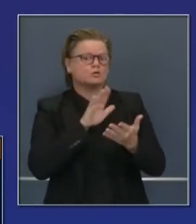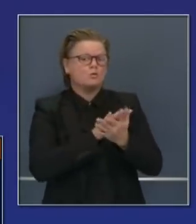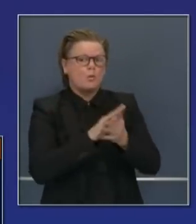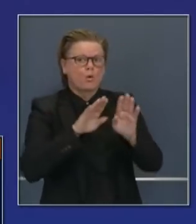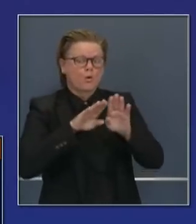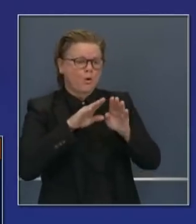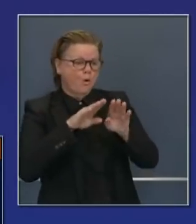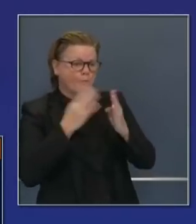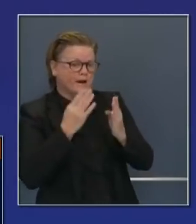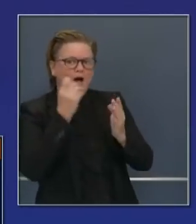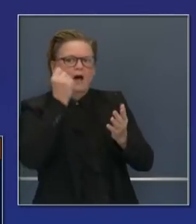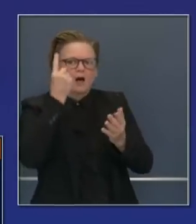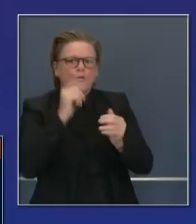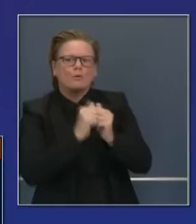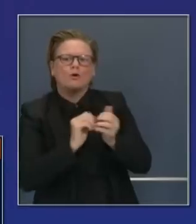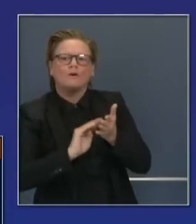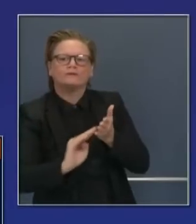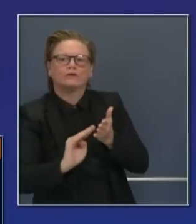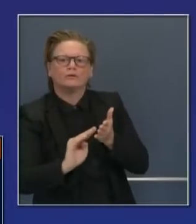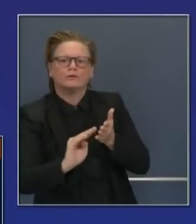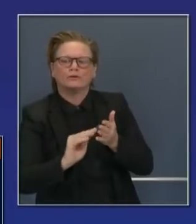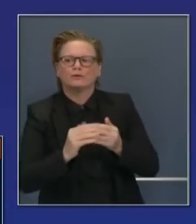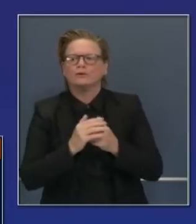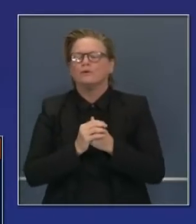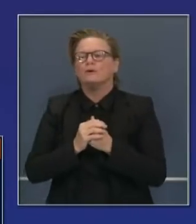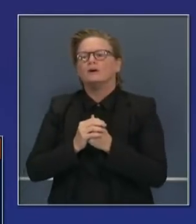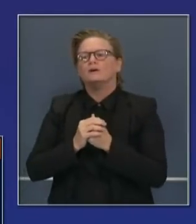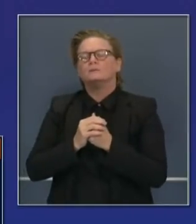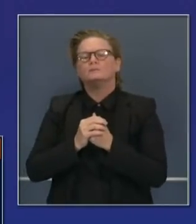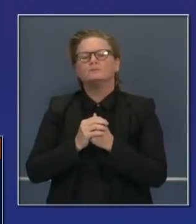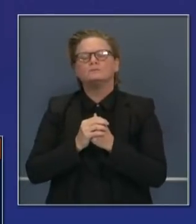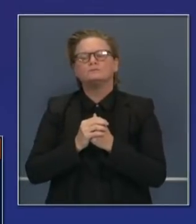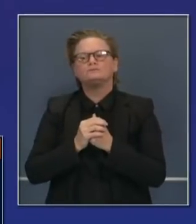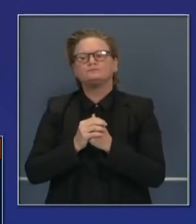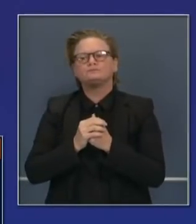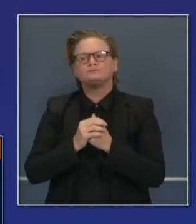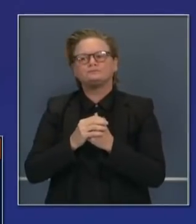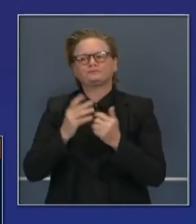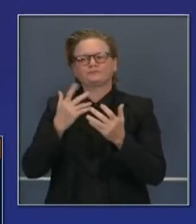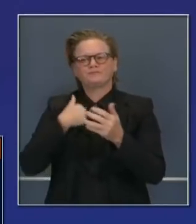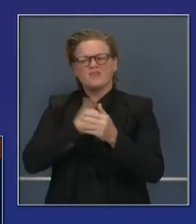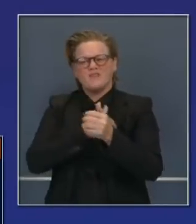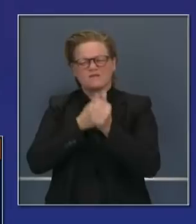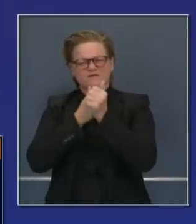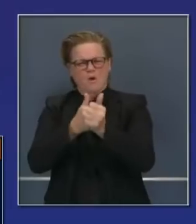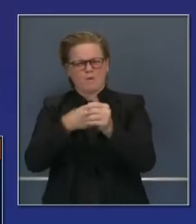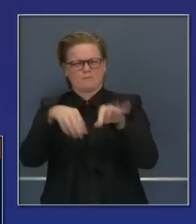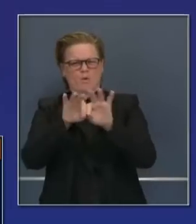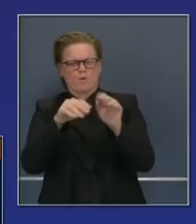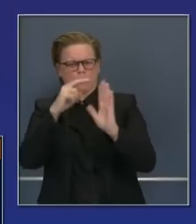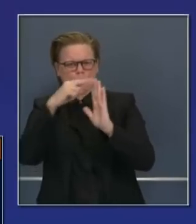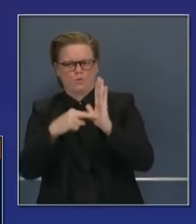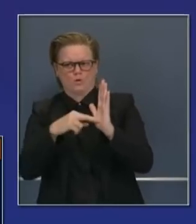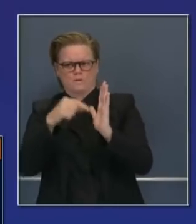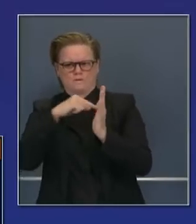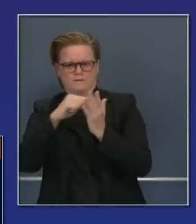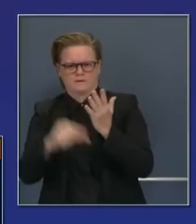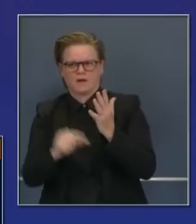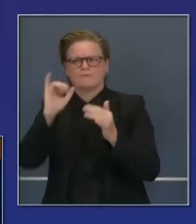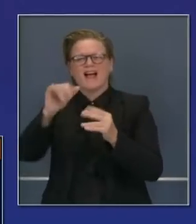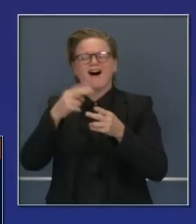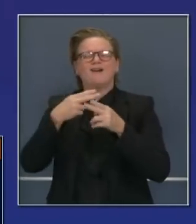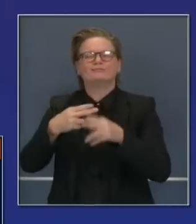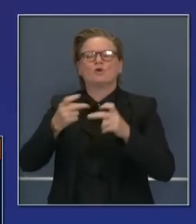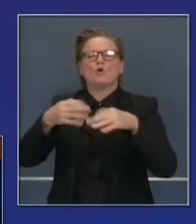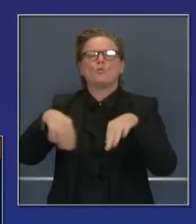protocols that we have advanced and we demand in terms of standards. Critical infrastructure, broadly defined on the previous